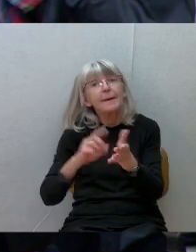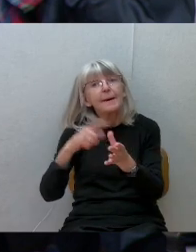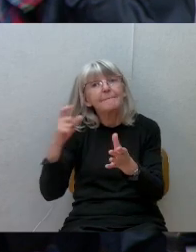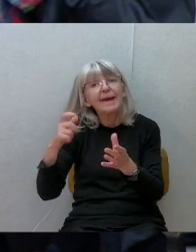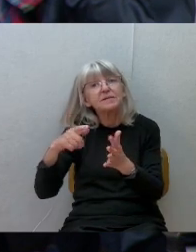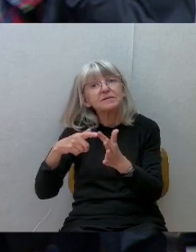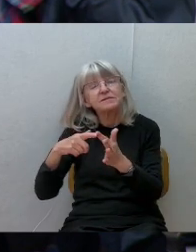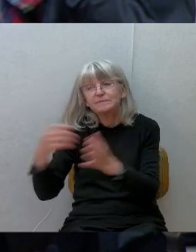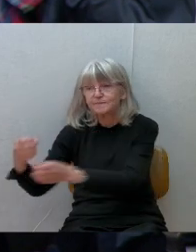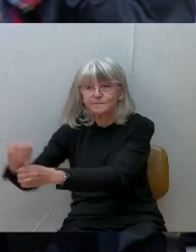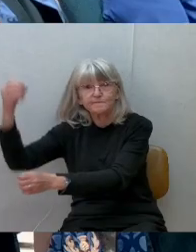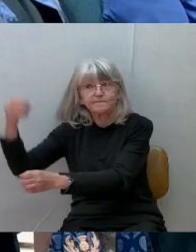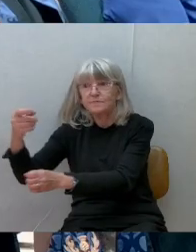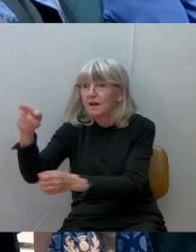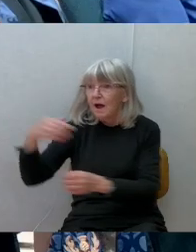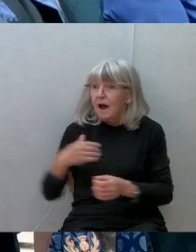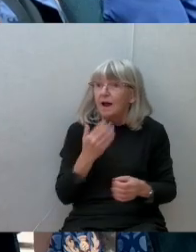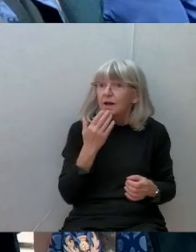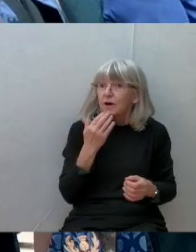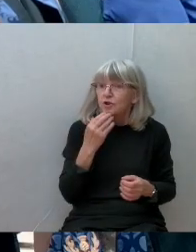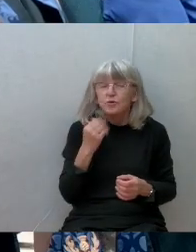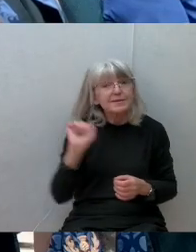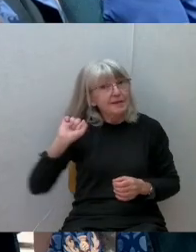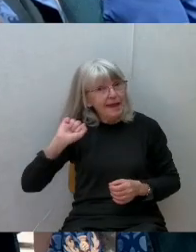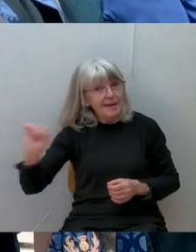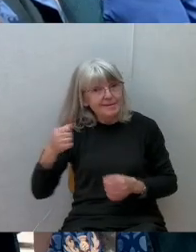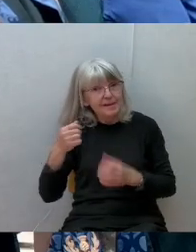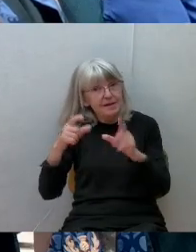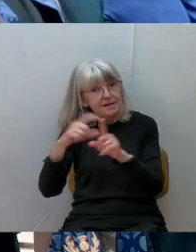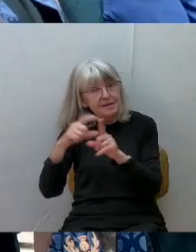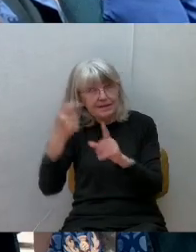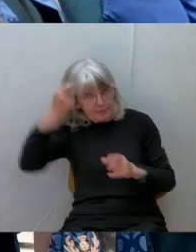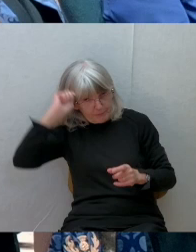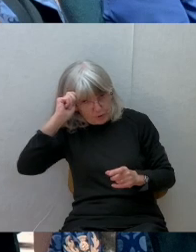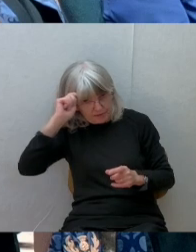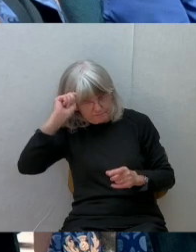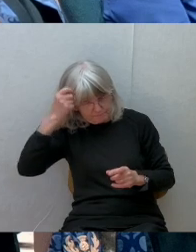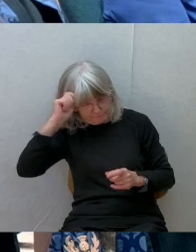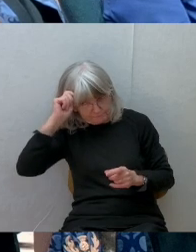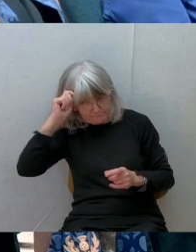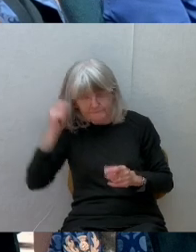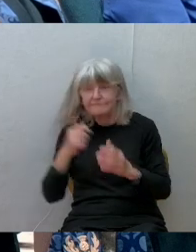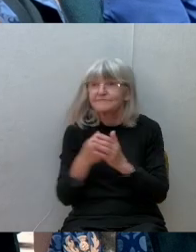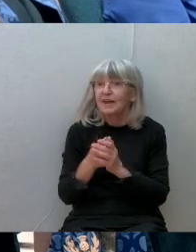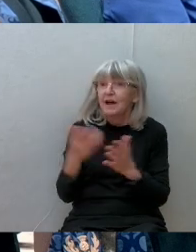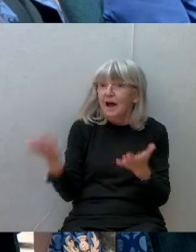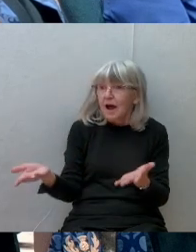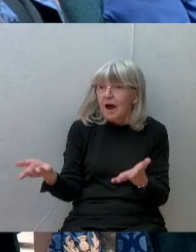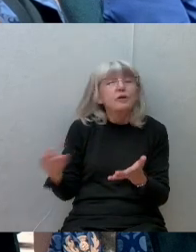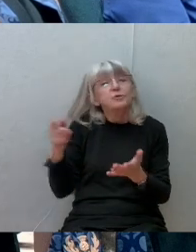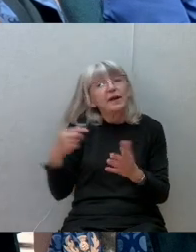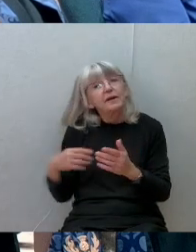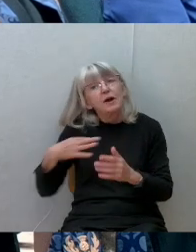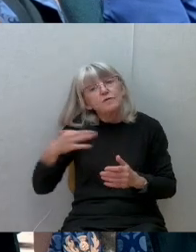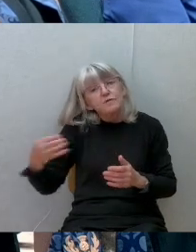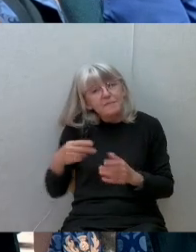Dundee bonnet, is sitting just to my right. The rector looks after the interests of all of you and all the students that come after you.